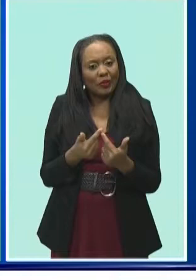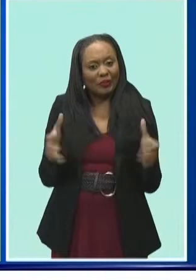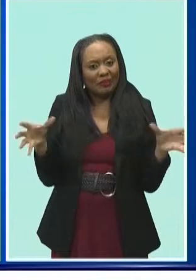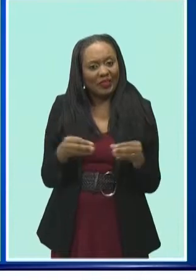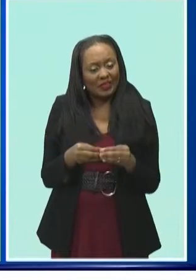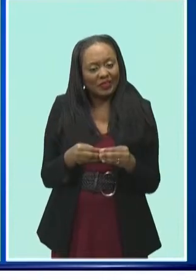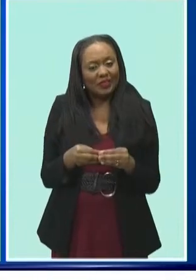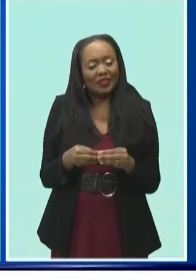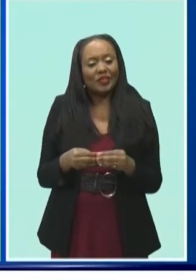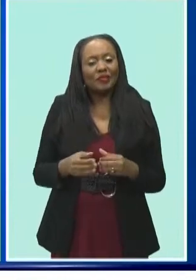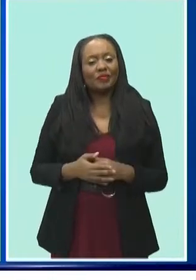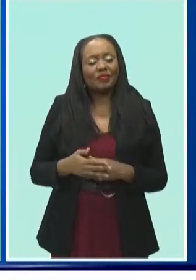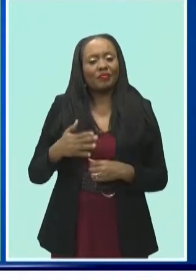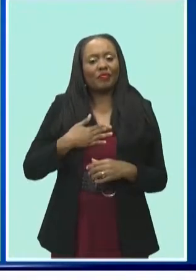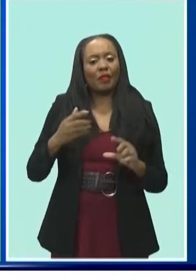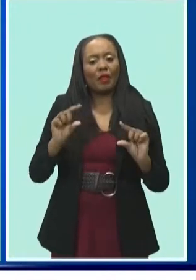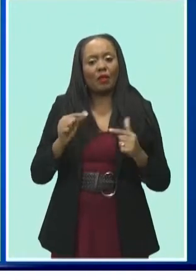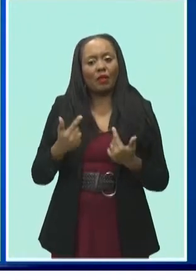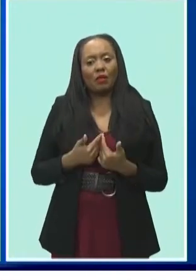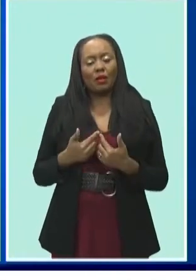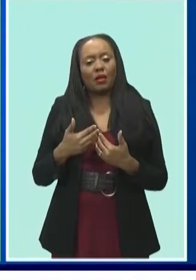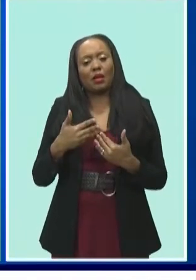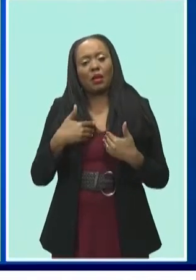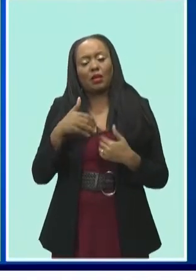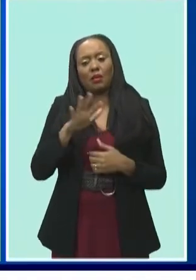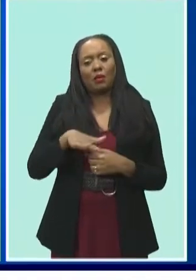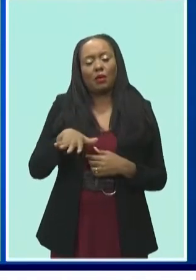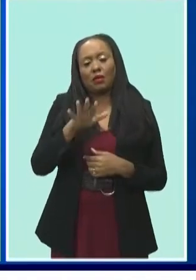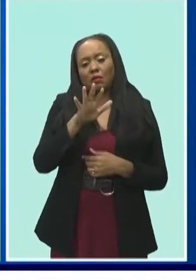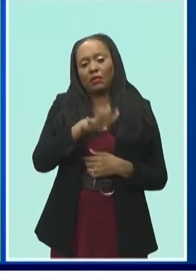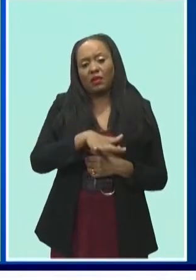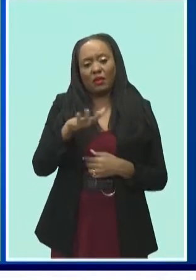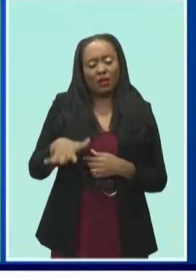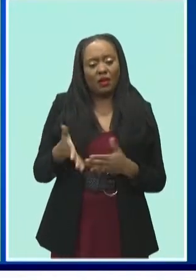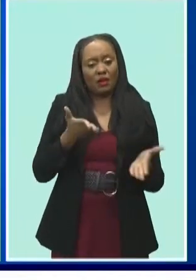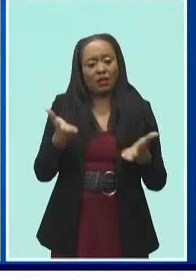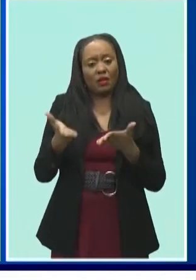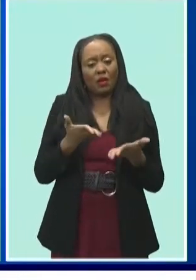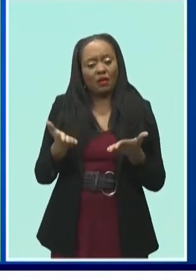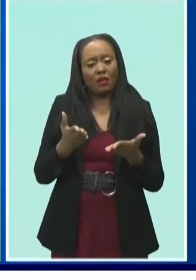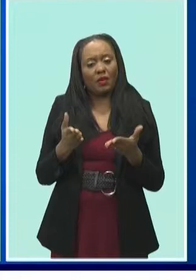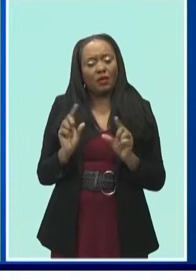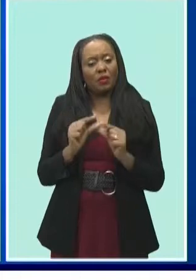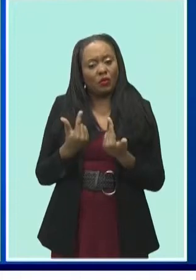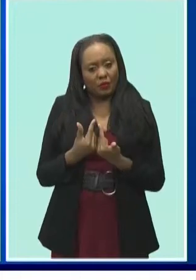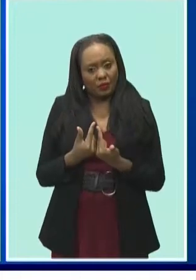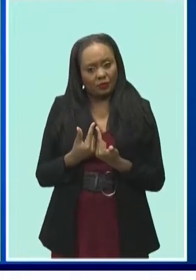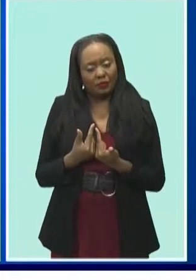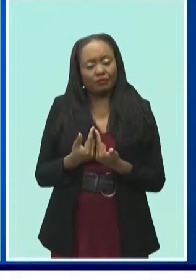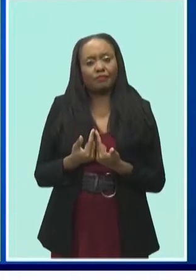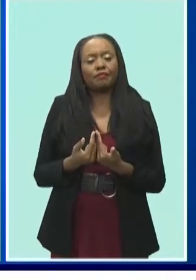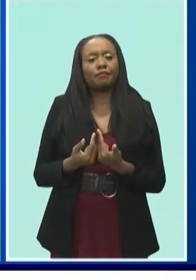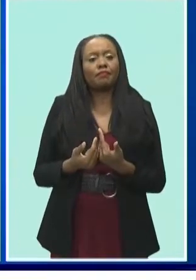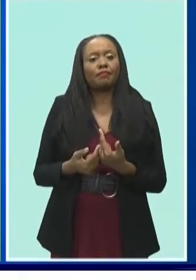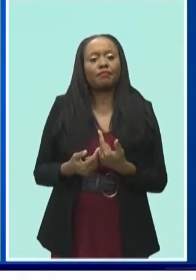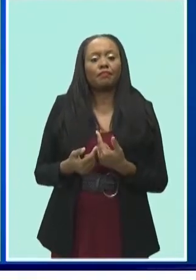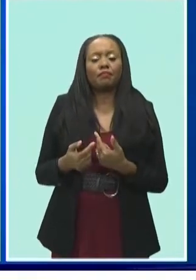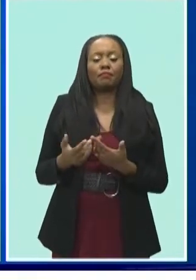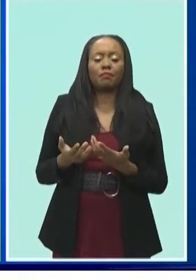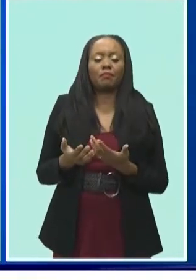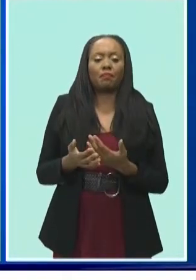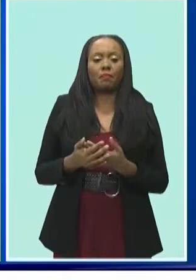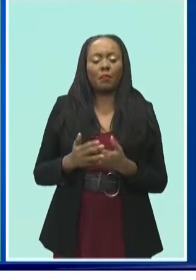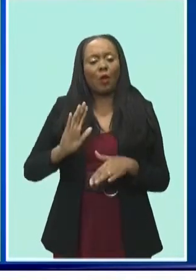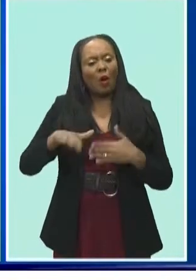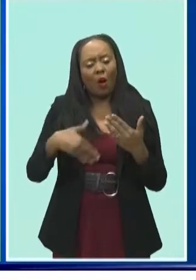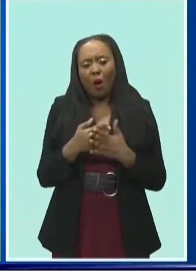Coalition is really a coalition of 55 service organizations Well, we're ranging from all the major